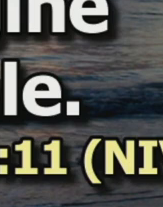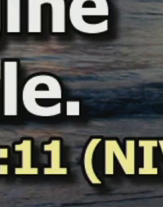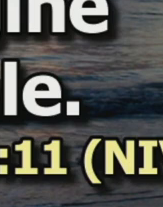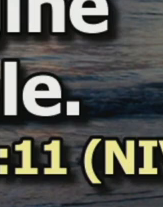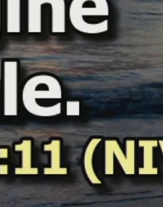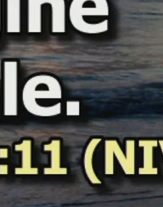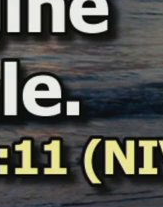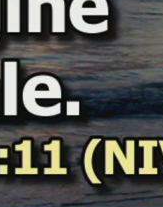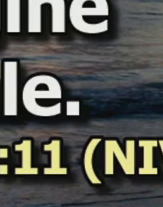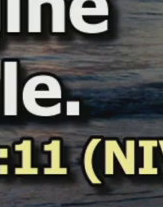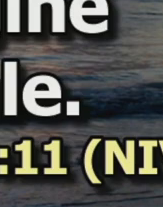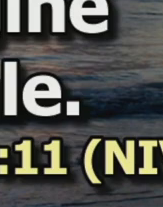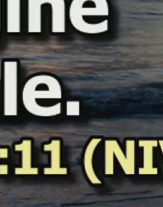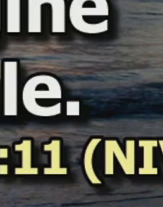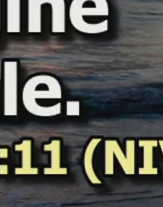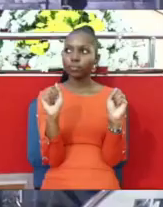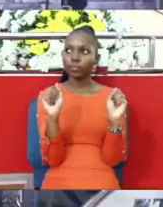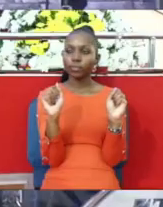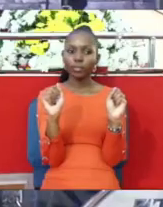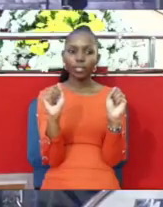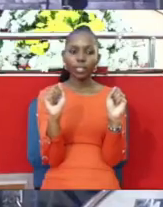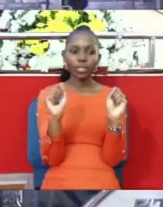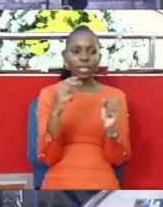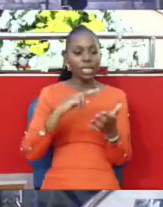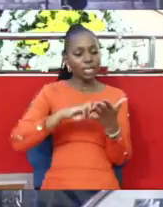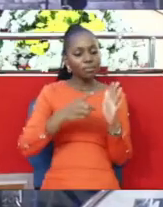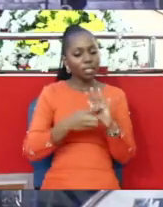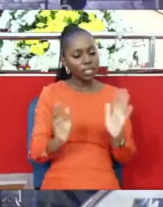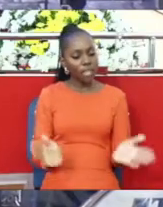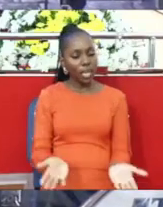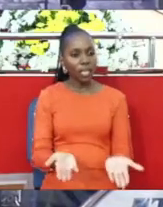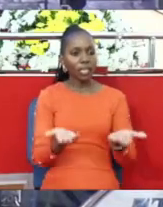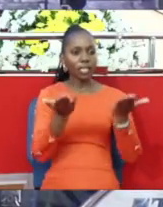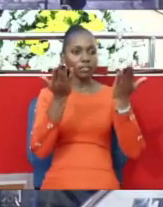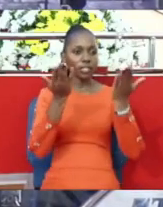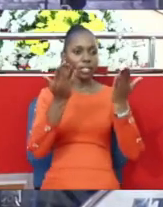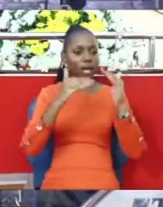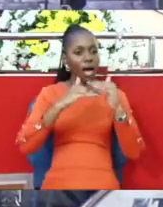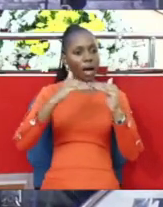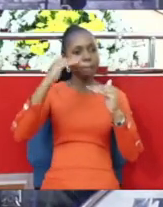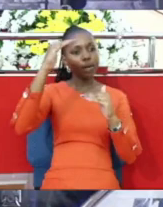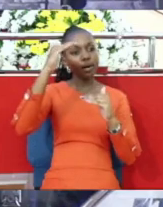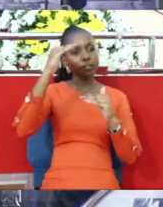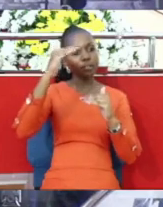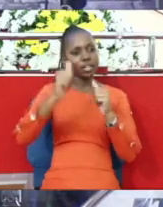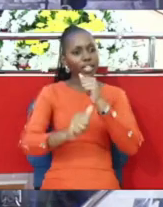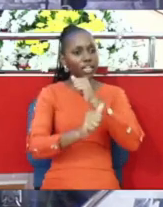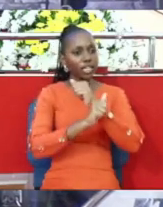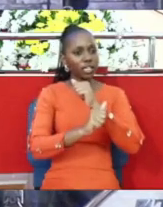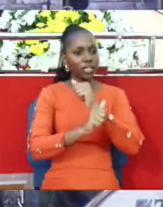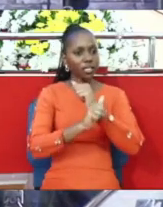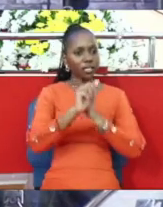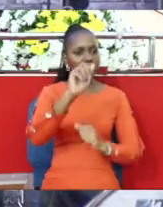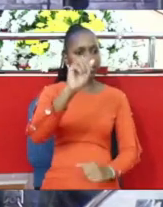I'm lifted up above the danger. Ni kwamba inamaanisha nimeinuliwa juu ya hatari. I don't know